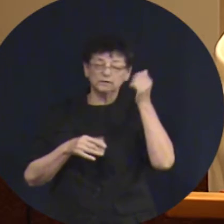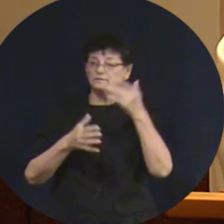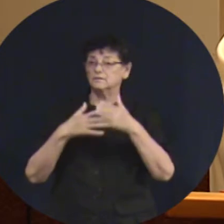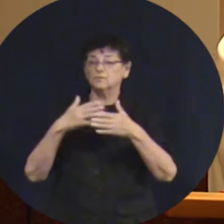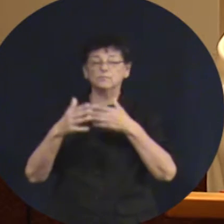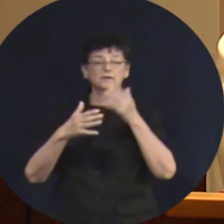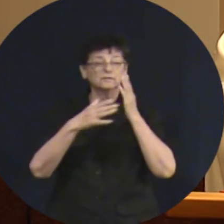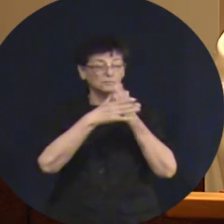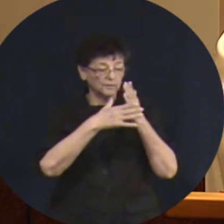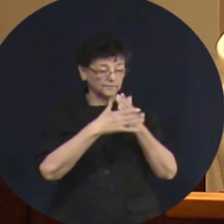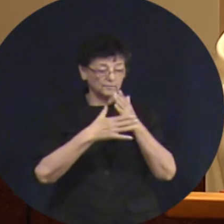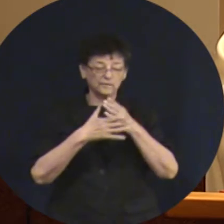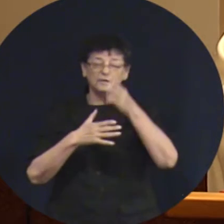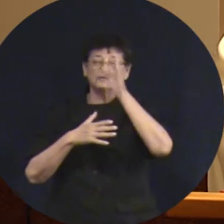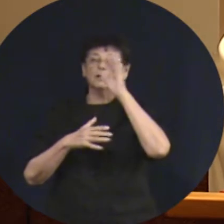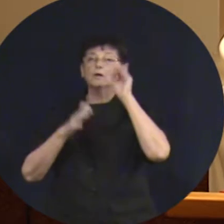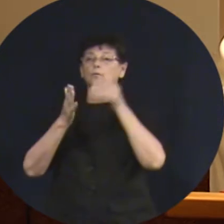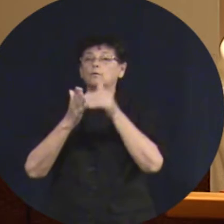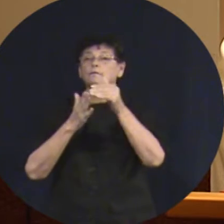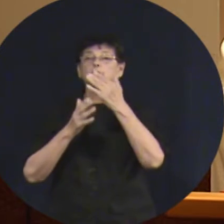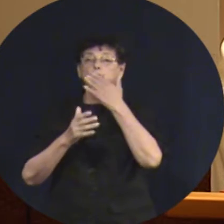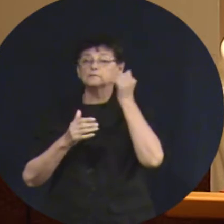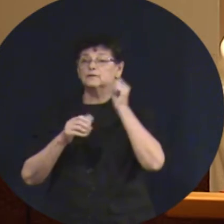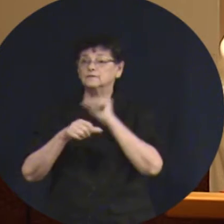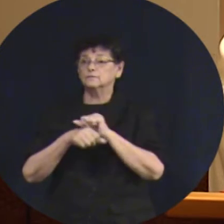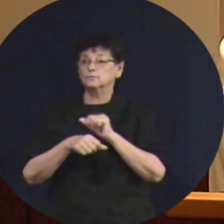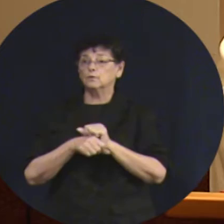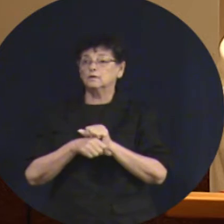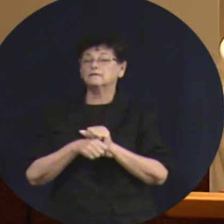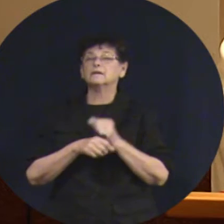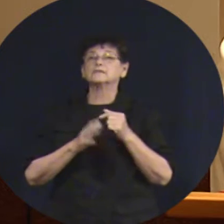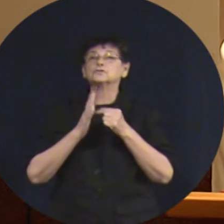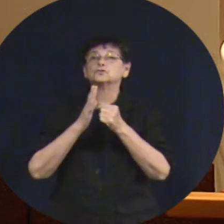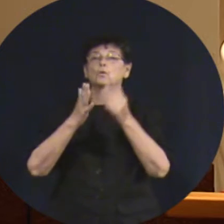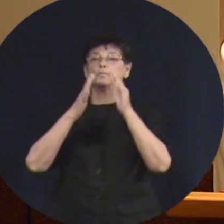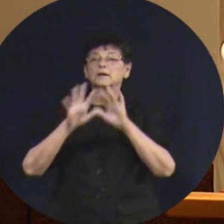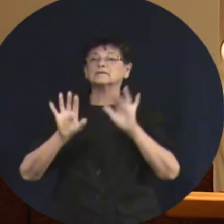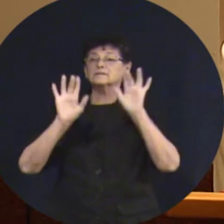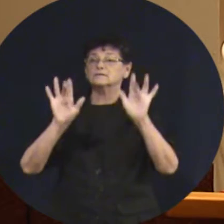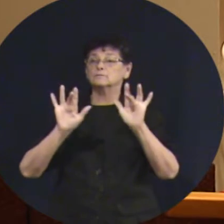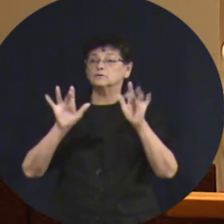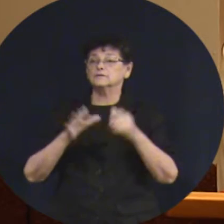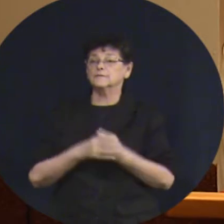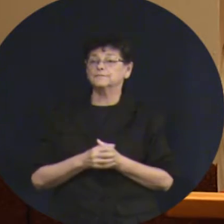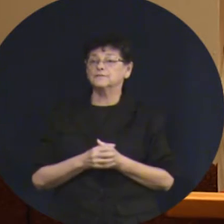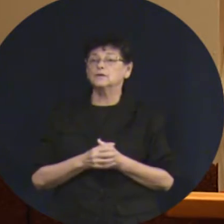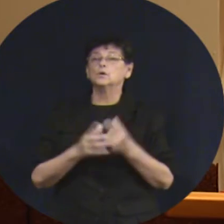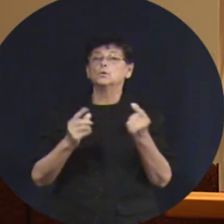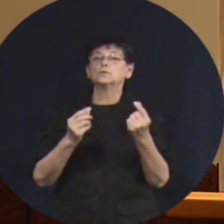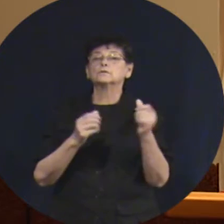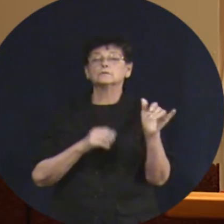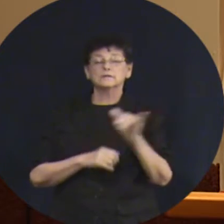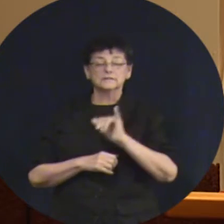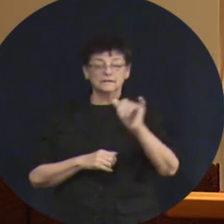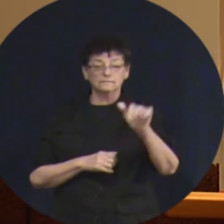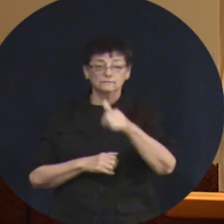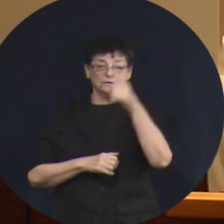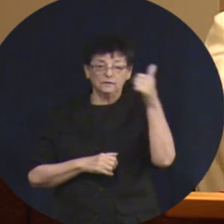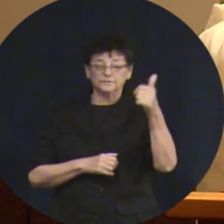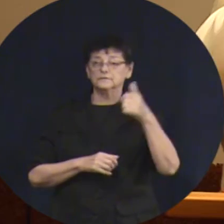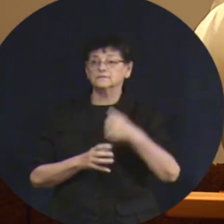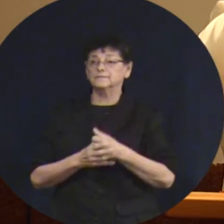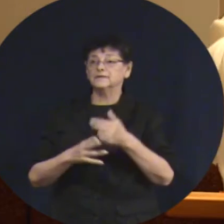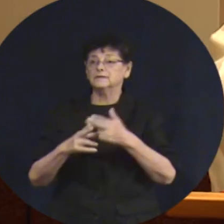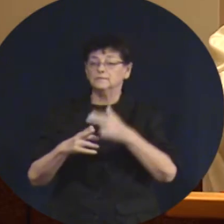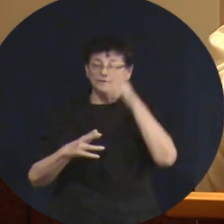the distractions, God will often do his best work and show best his mercy. May we do the same for others.